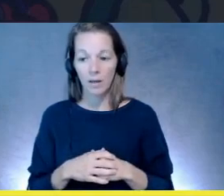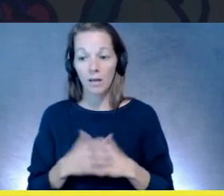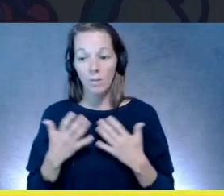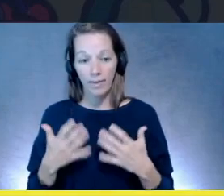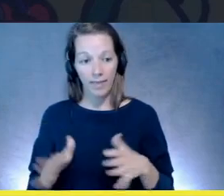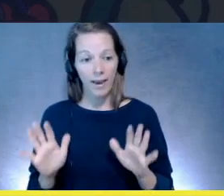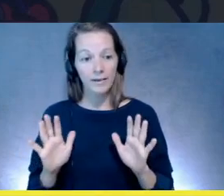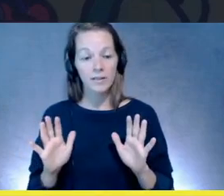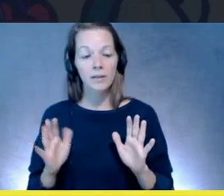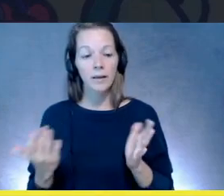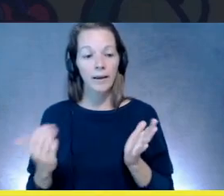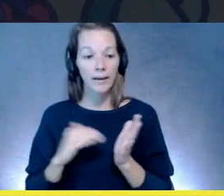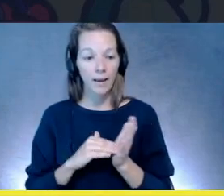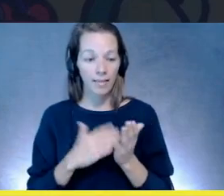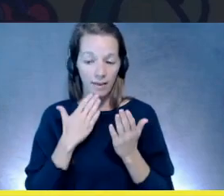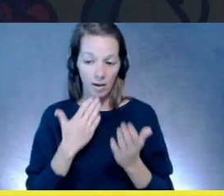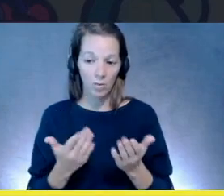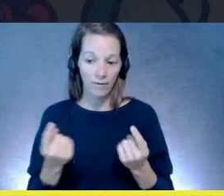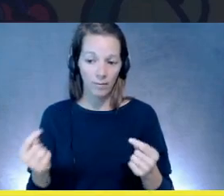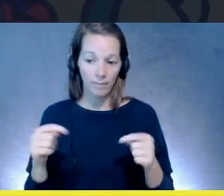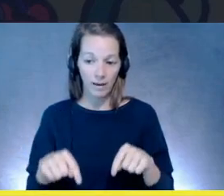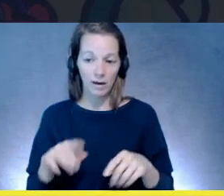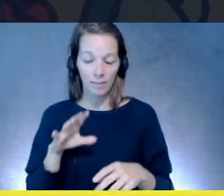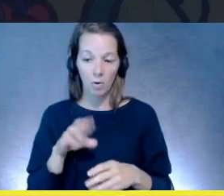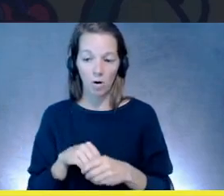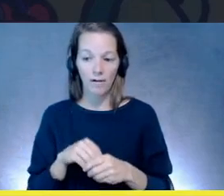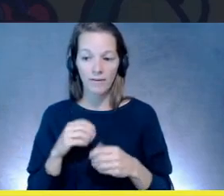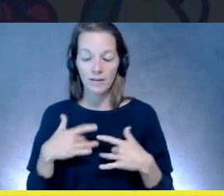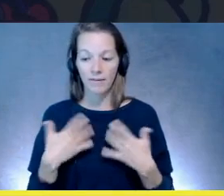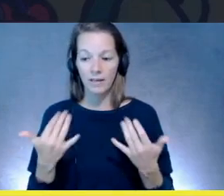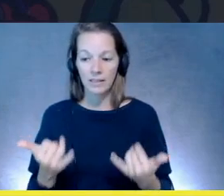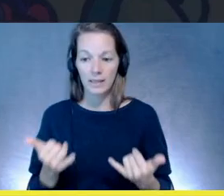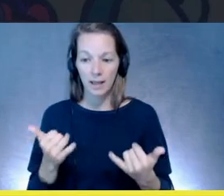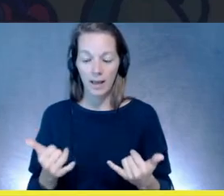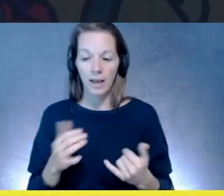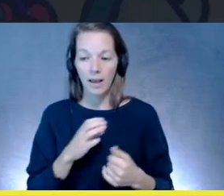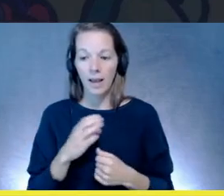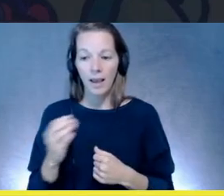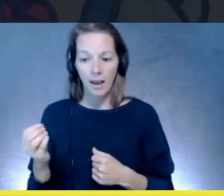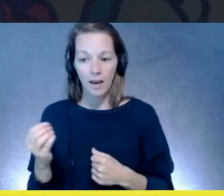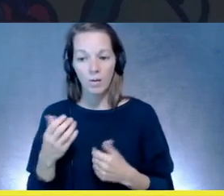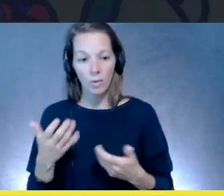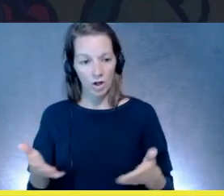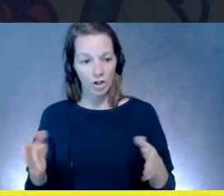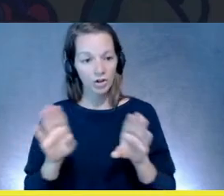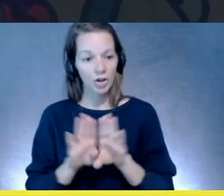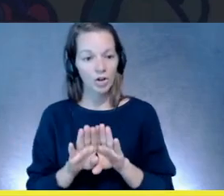again, thank you all for being a part of the event today, and we are adjourned.